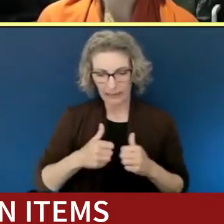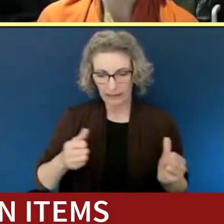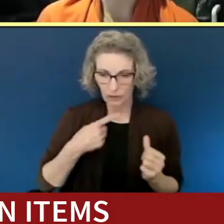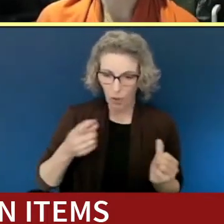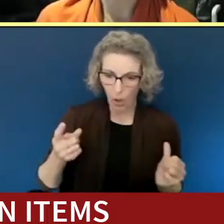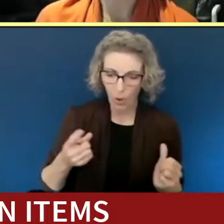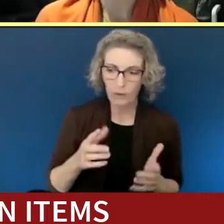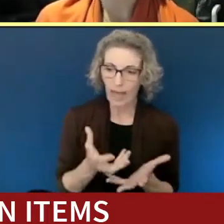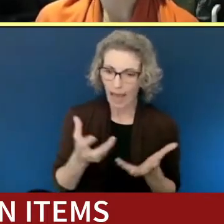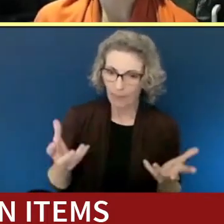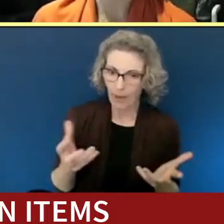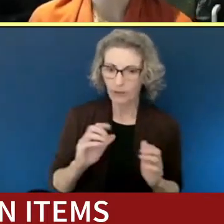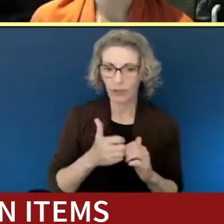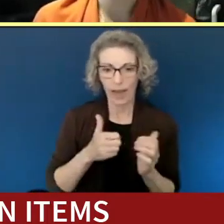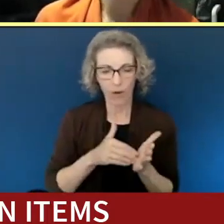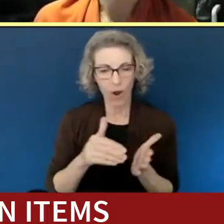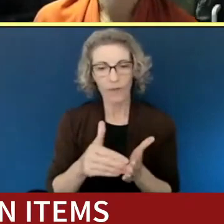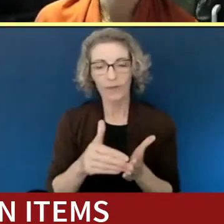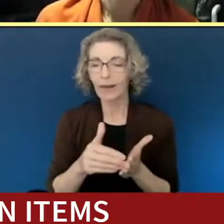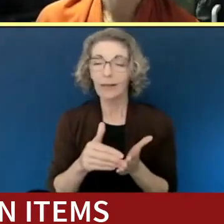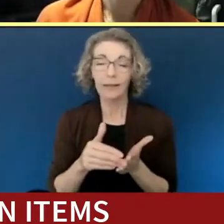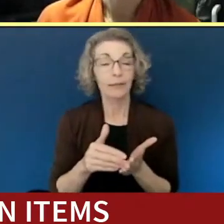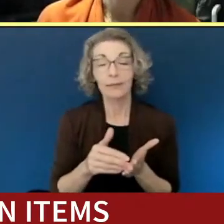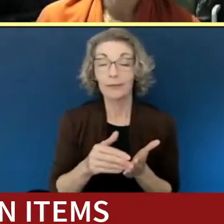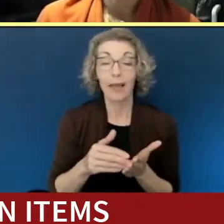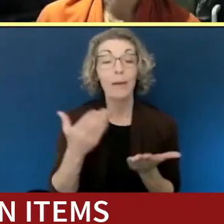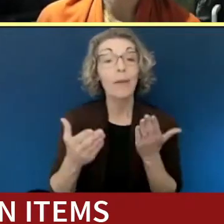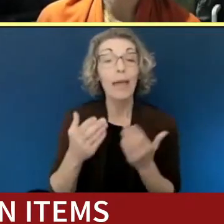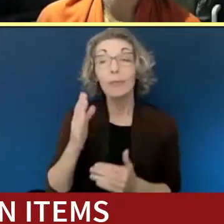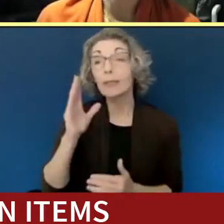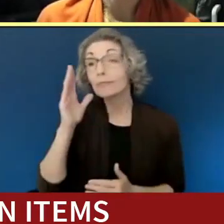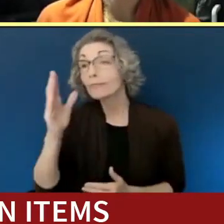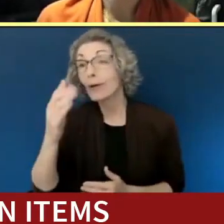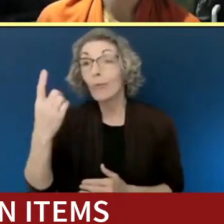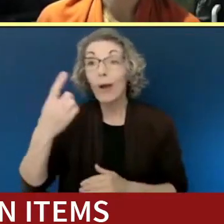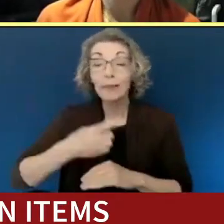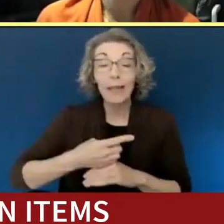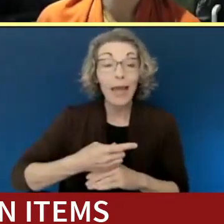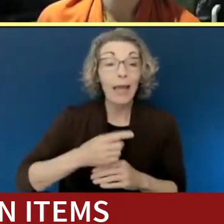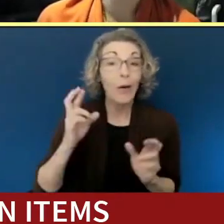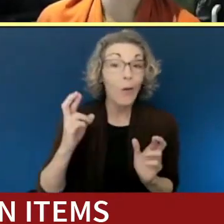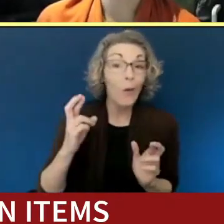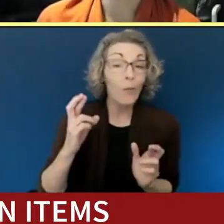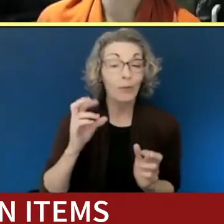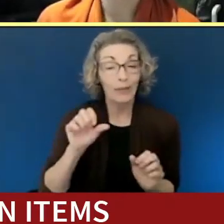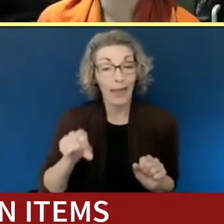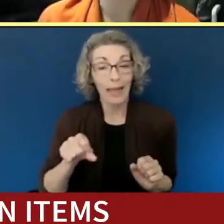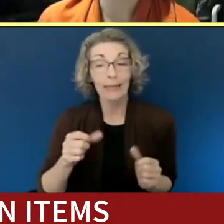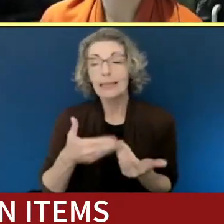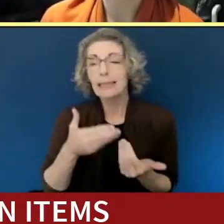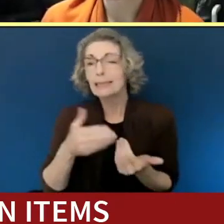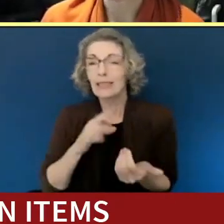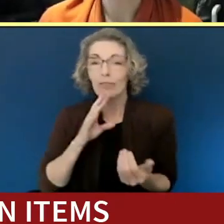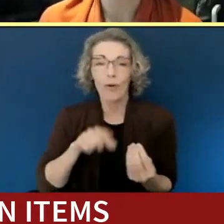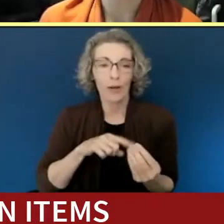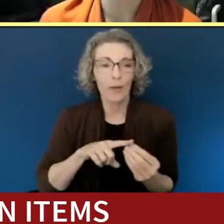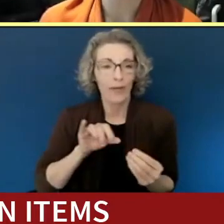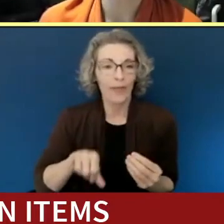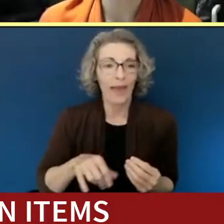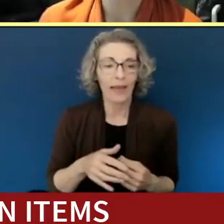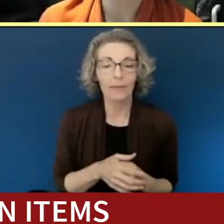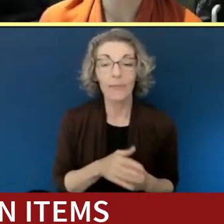often. Yeah, so maybe one day. I think thinking about